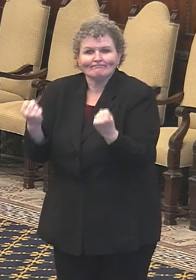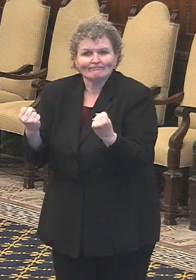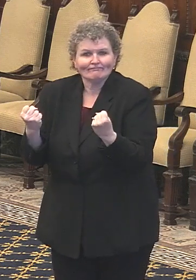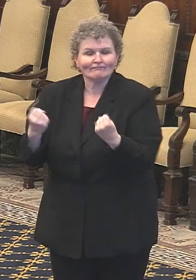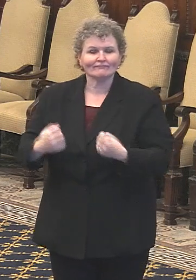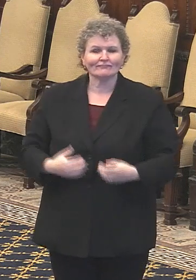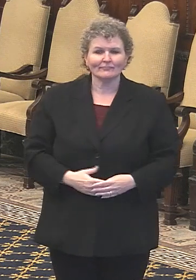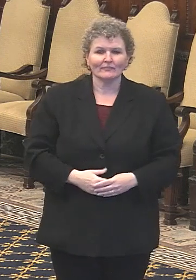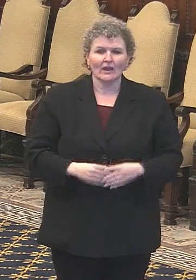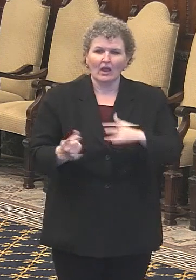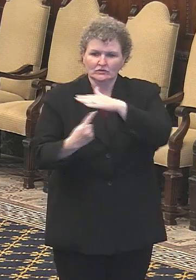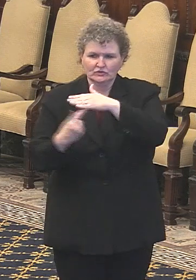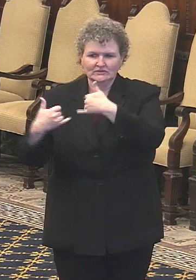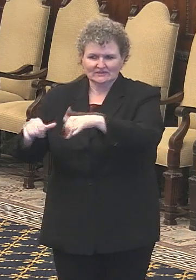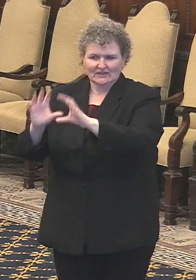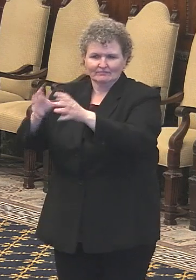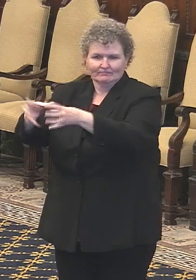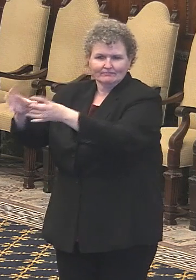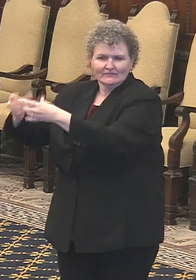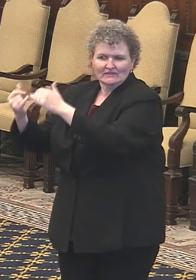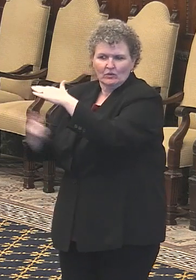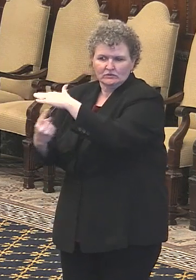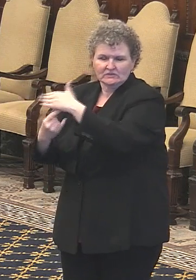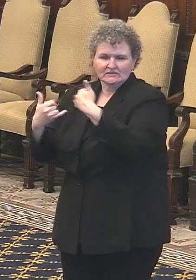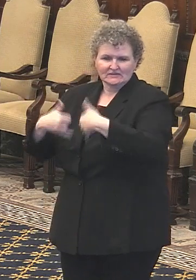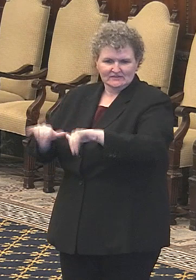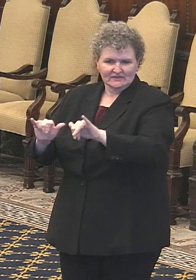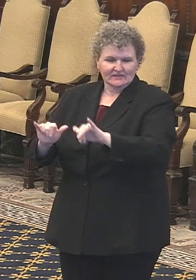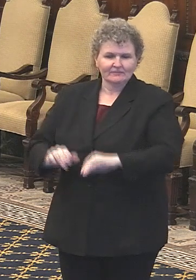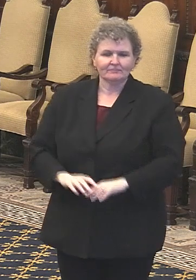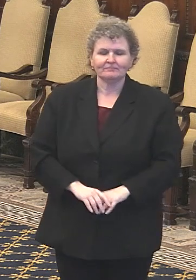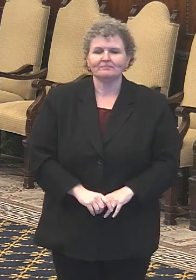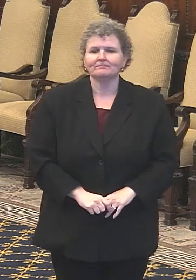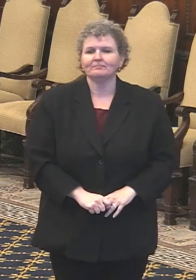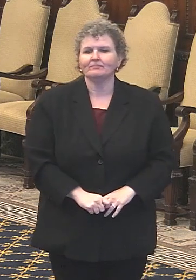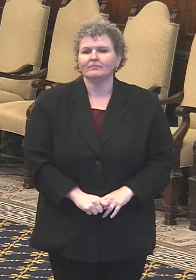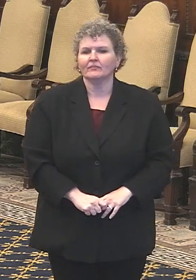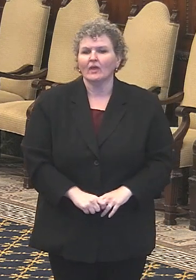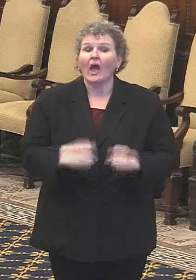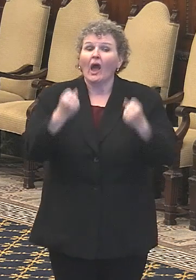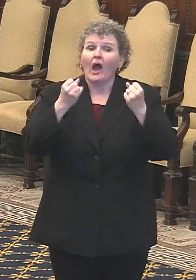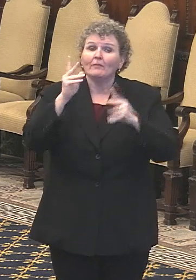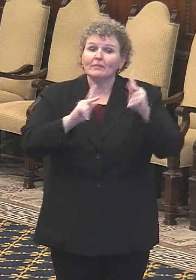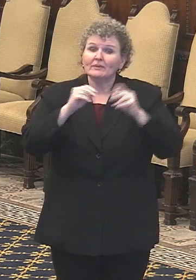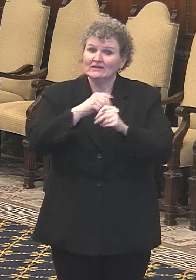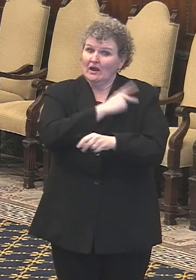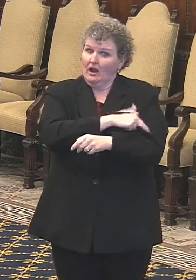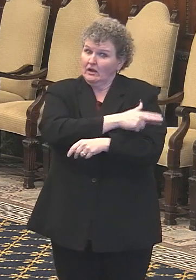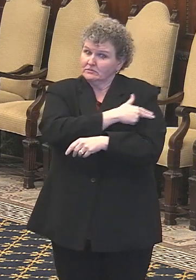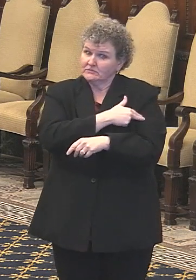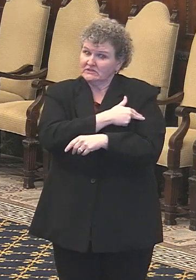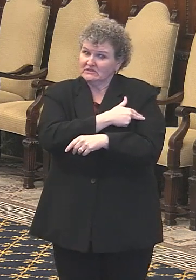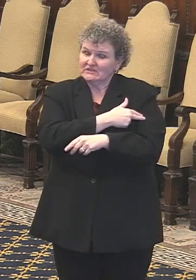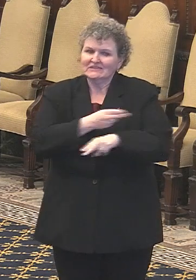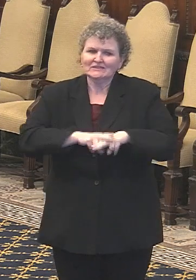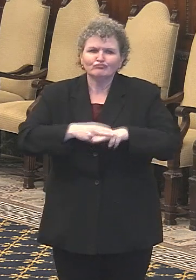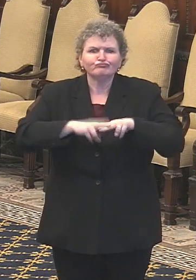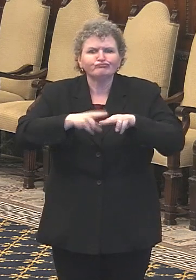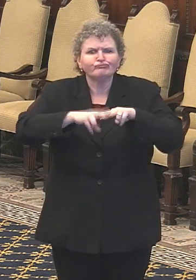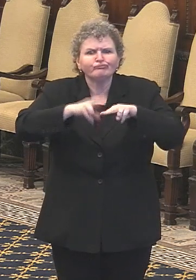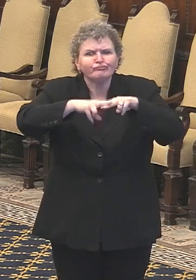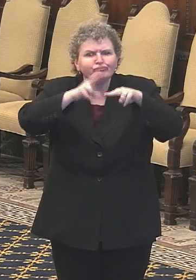isolation. The number of cases of the coronavirus infection that it's in the city's hospitals is growing.